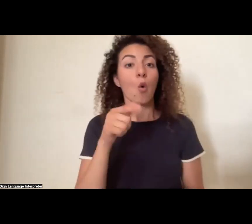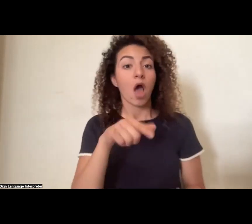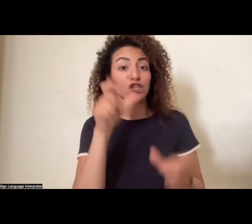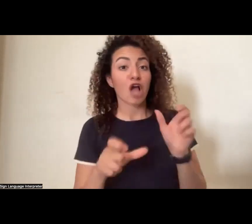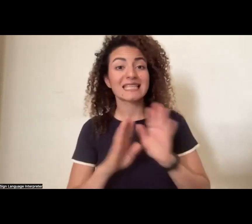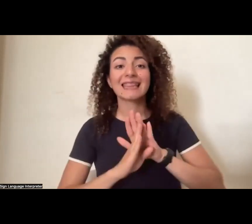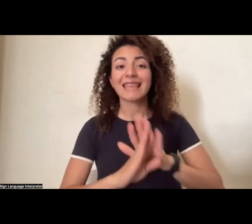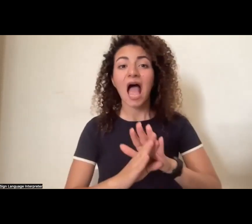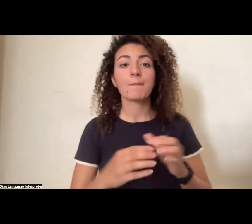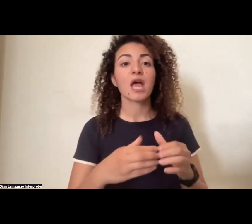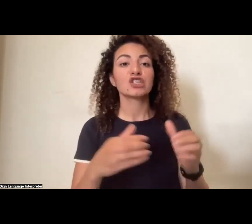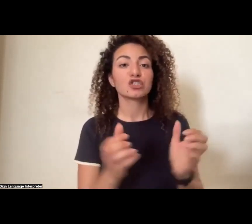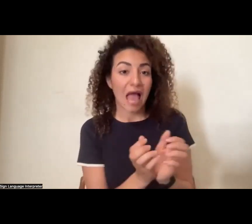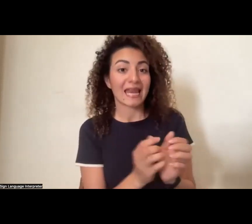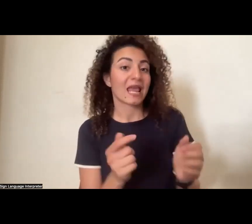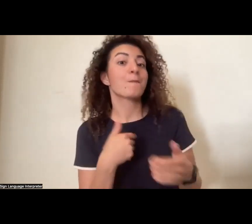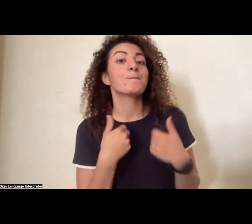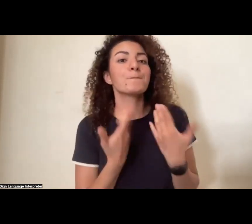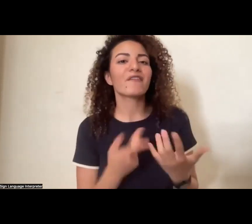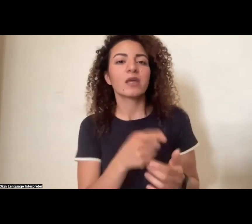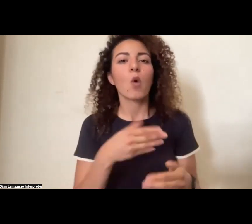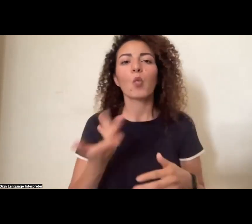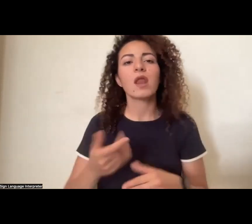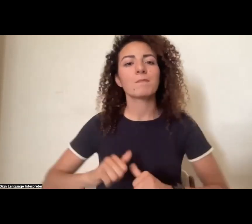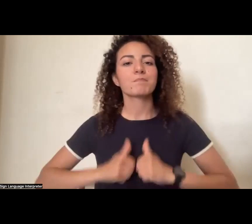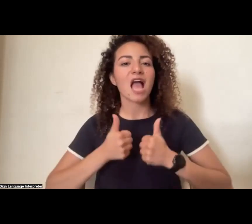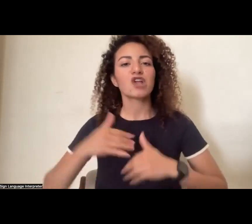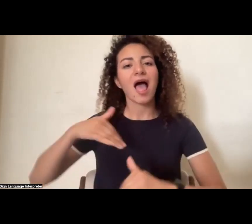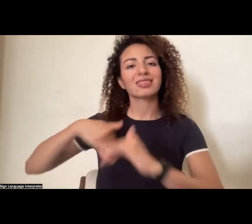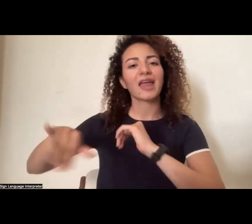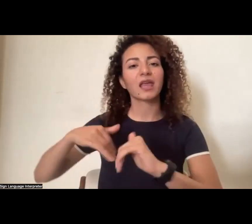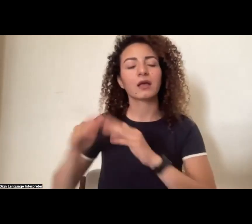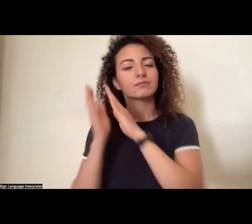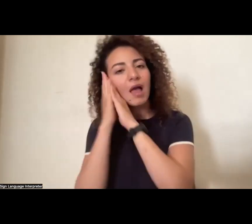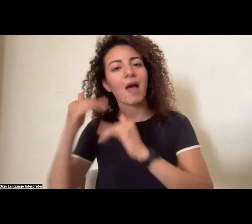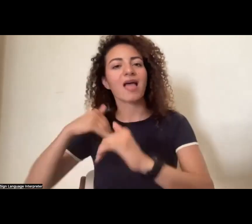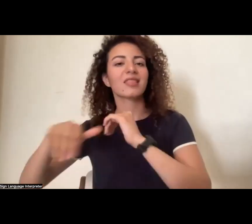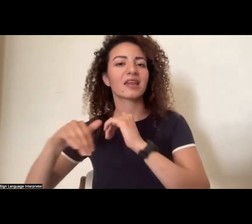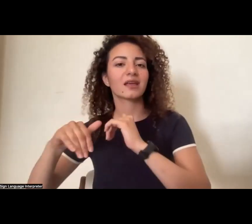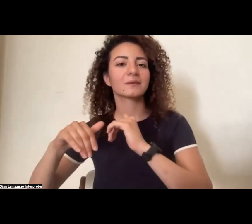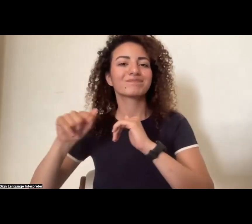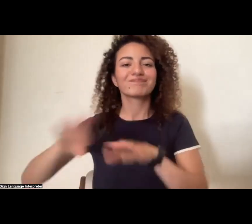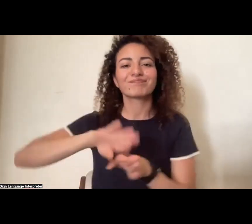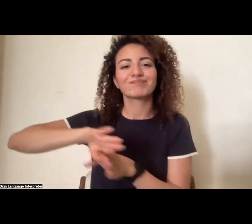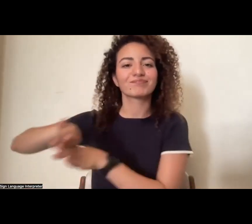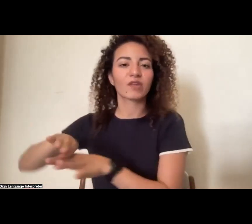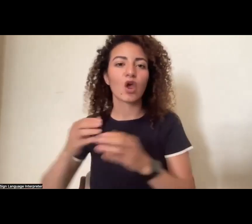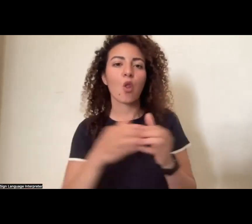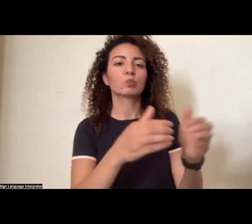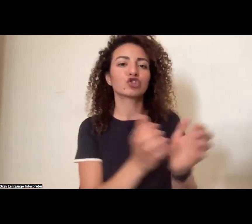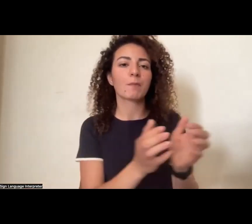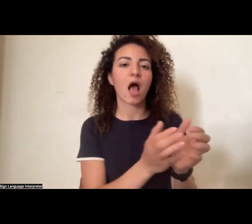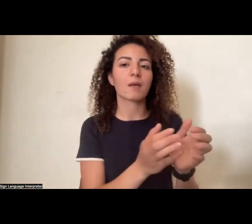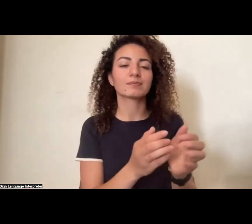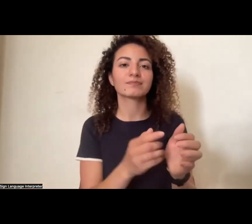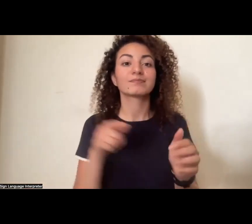on the street, and they cause threat to themselves or to the society. And this is how we make them a burden, because we make them a